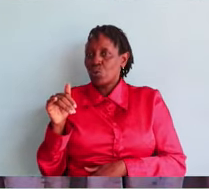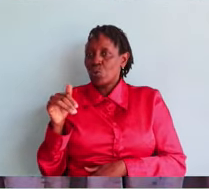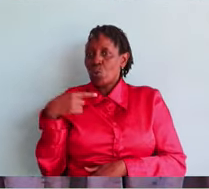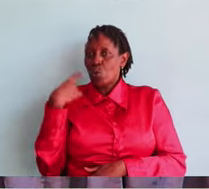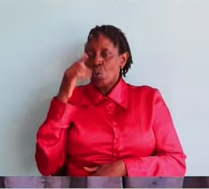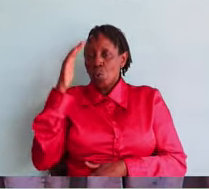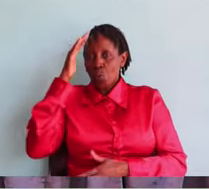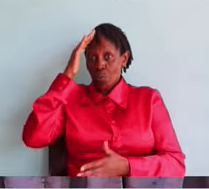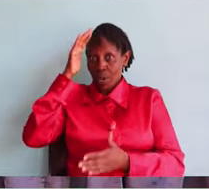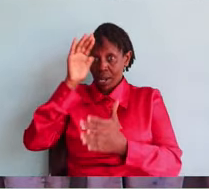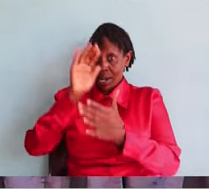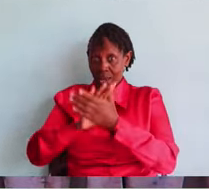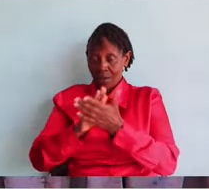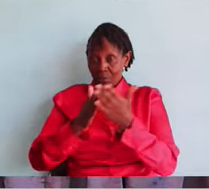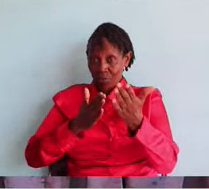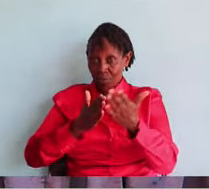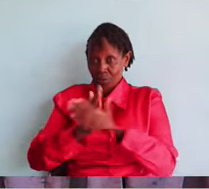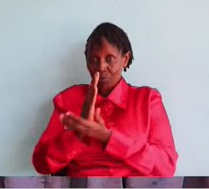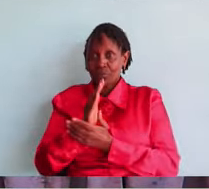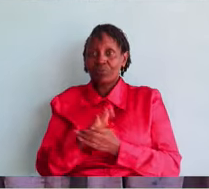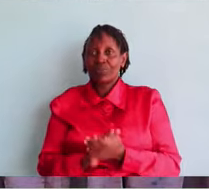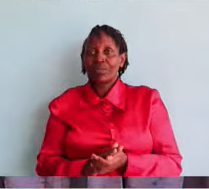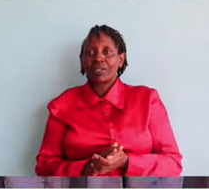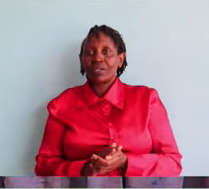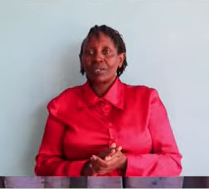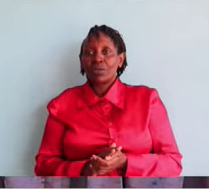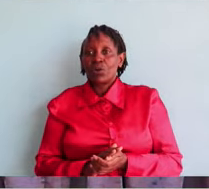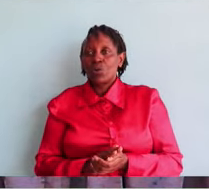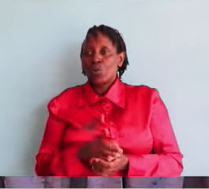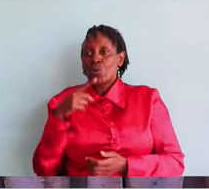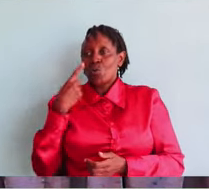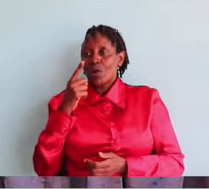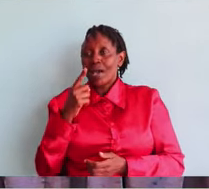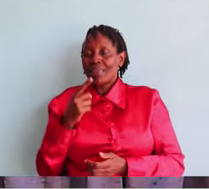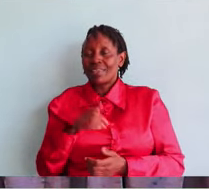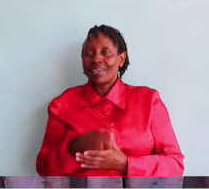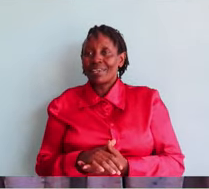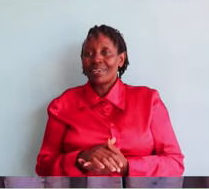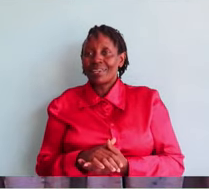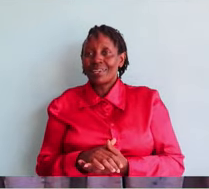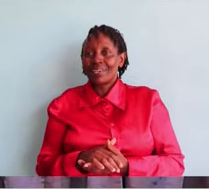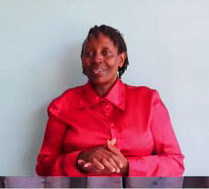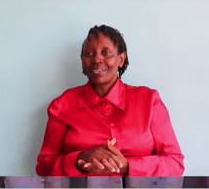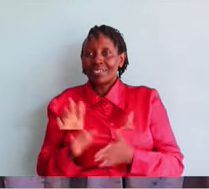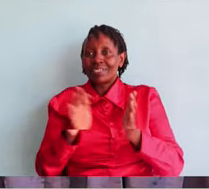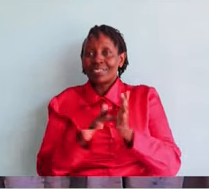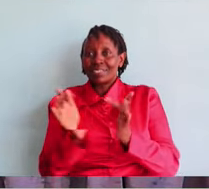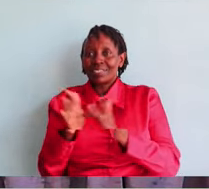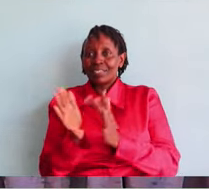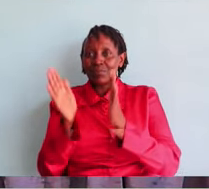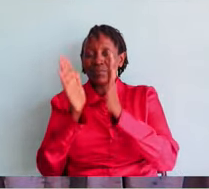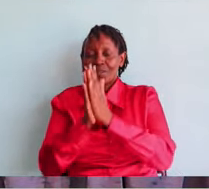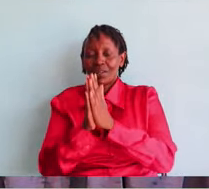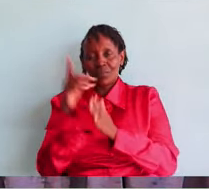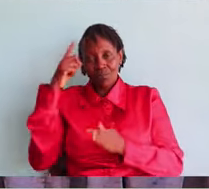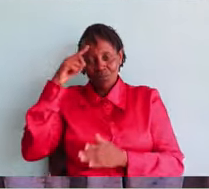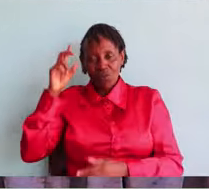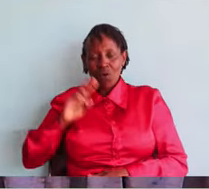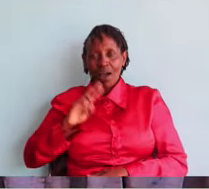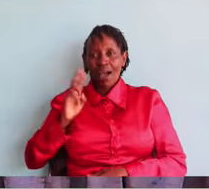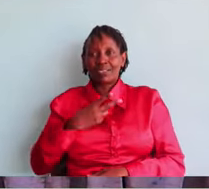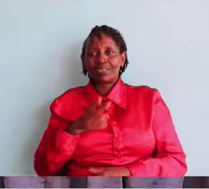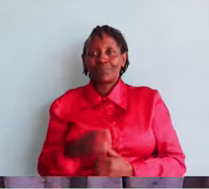believe through them. I don't know where the product of those ones. So you know also Jesus prayed for us. So